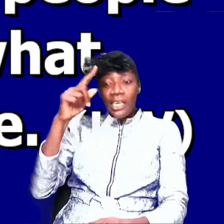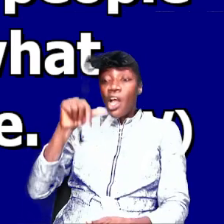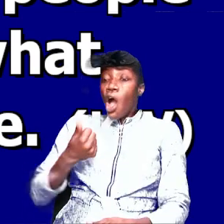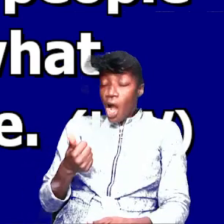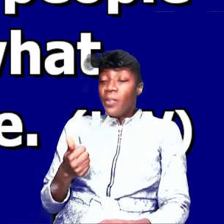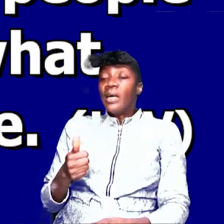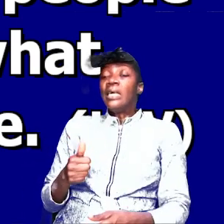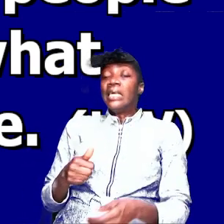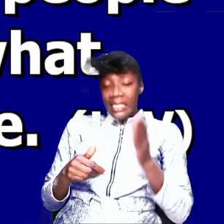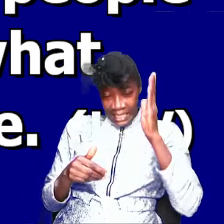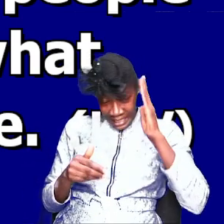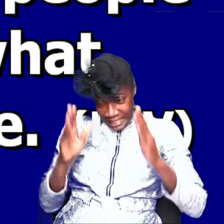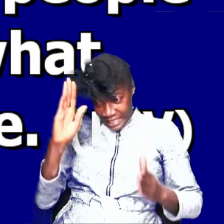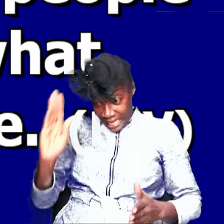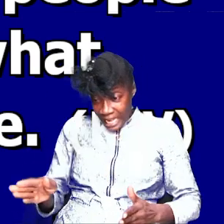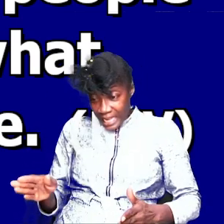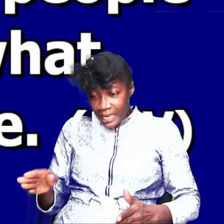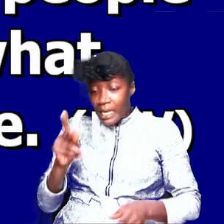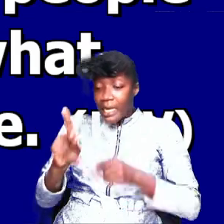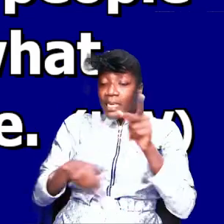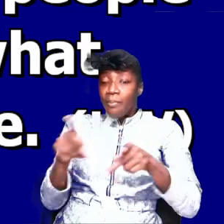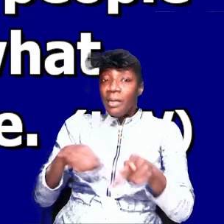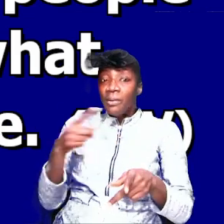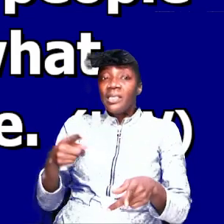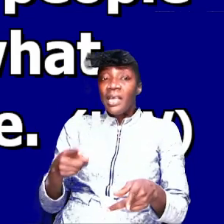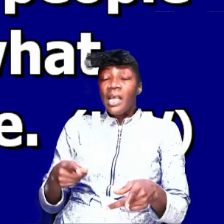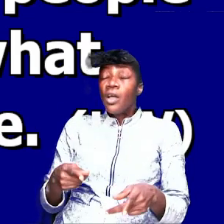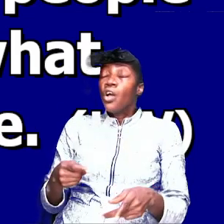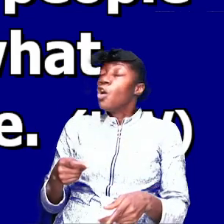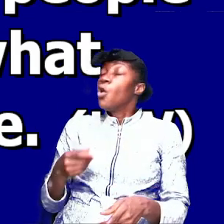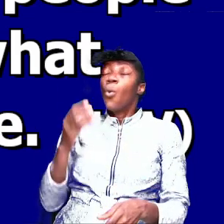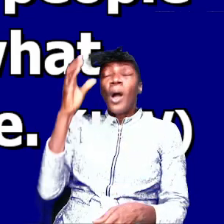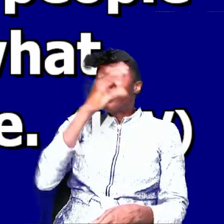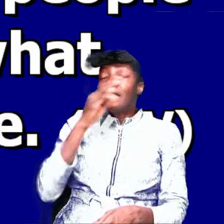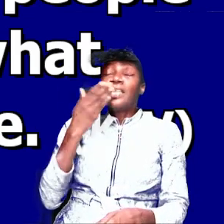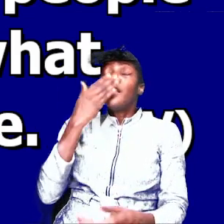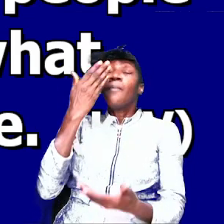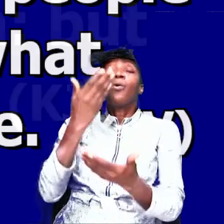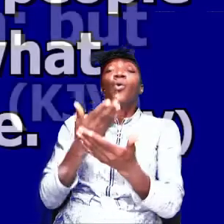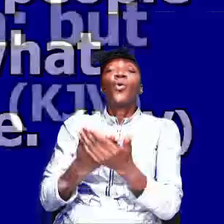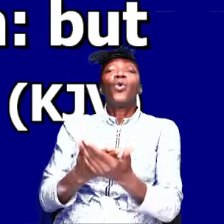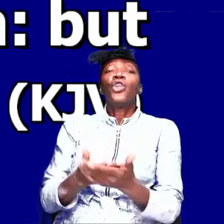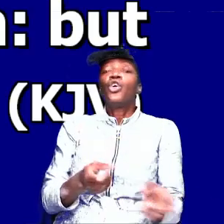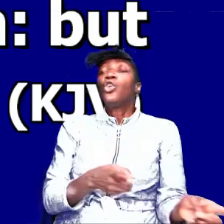the people said unto Saul, do what seemeth good unto thee.